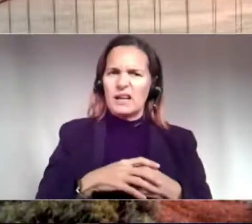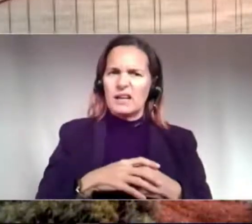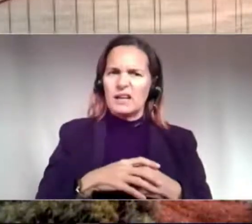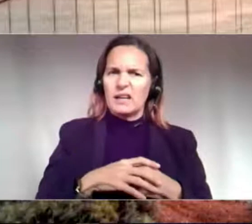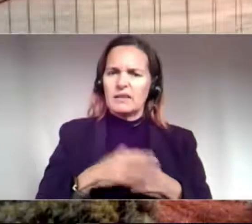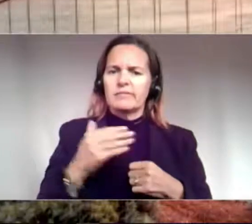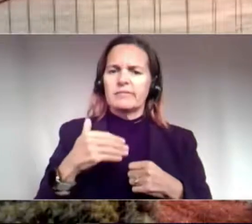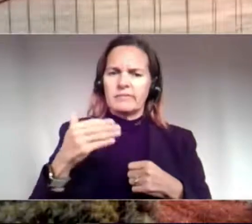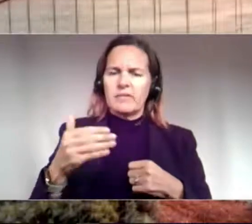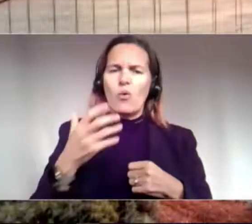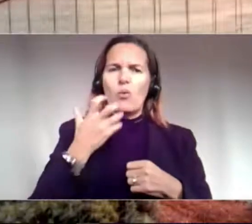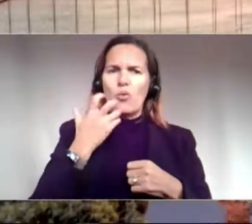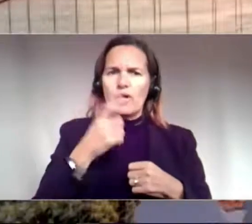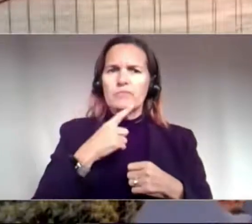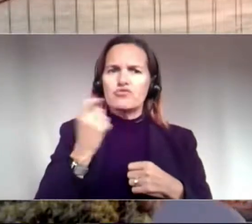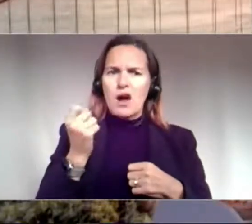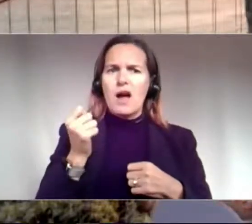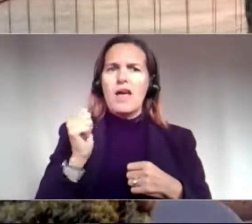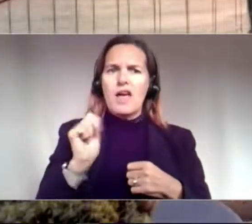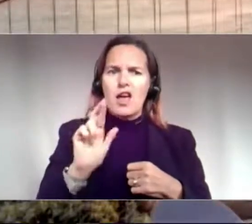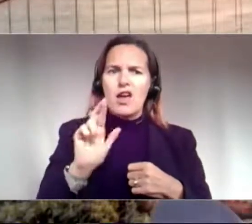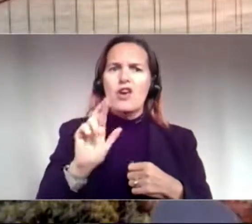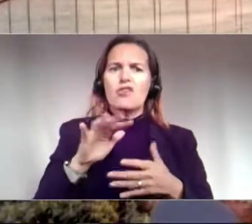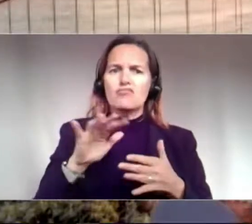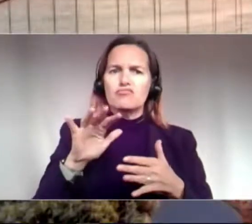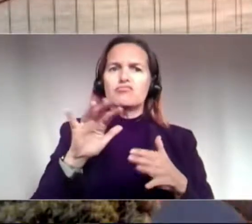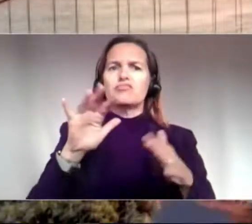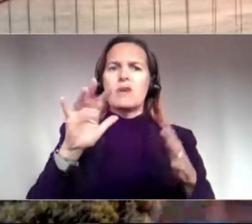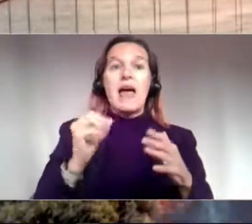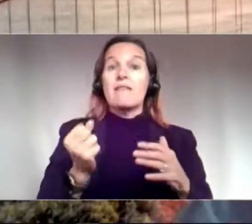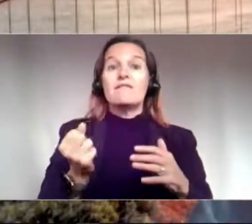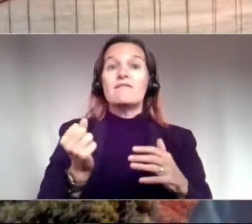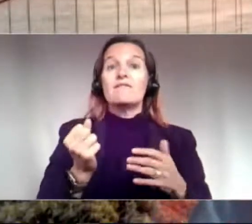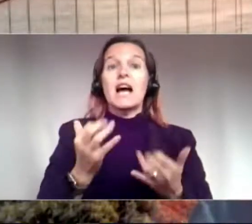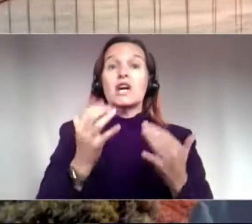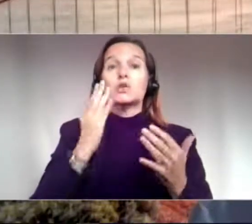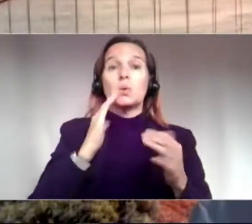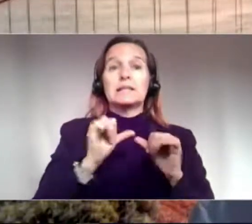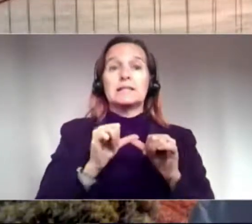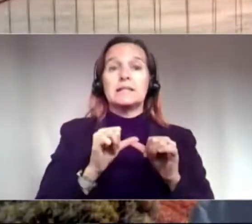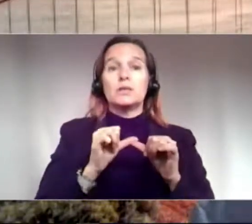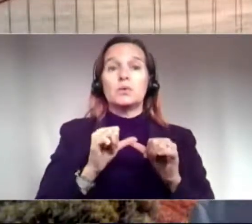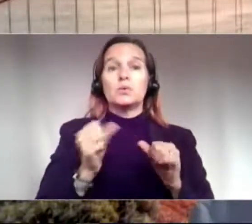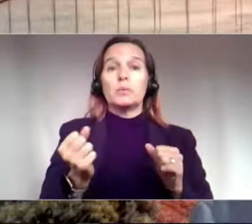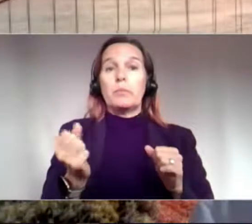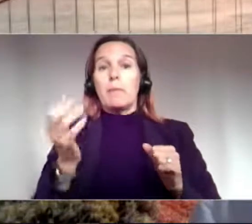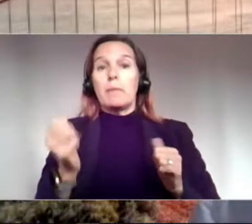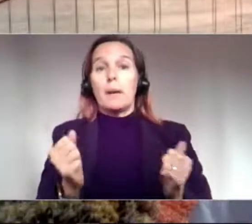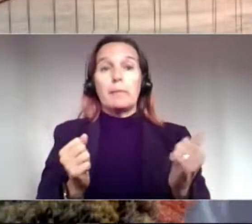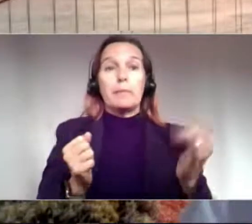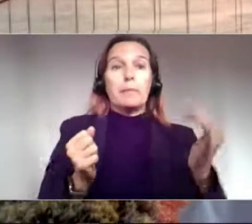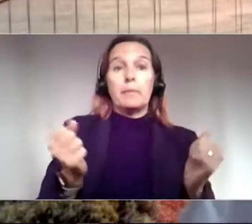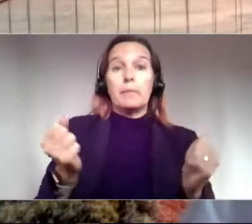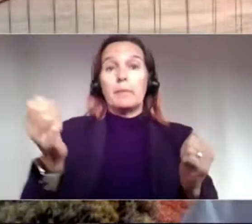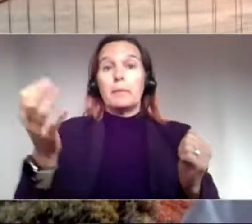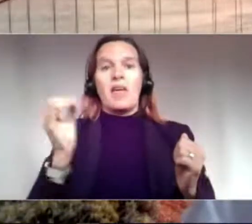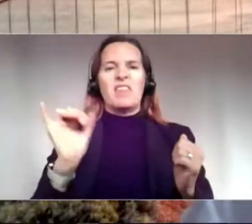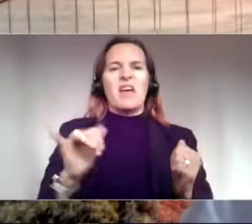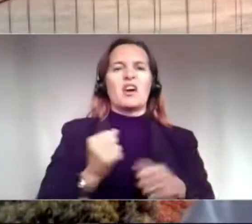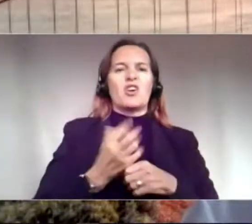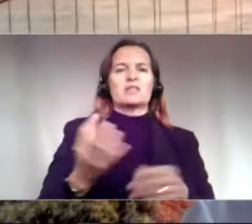air have increased fire activities, and fires are continue to popping up. And that creates more smoke, of course.